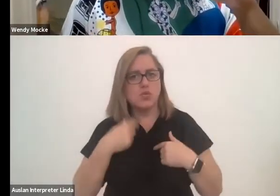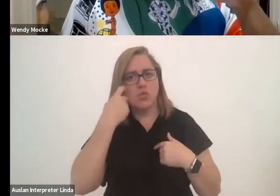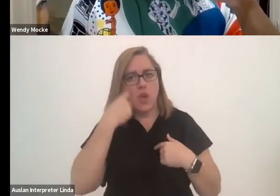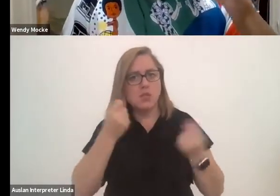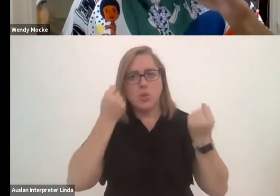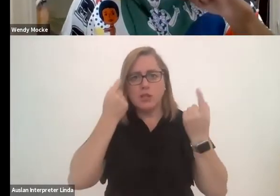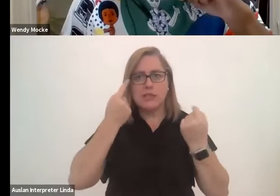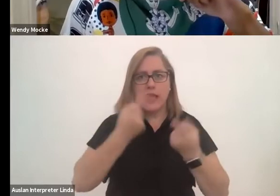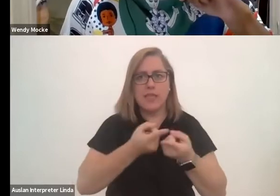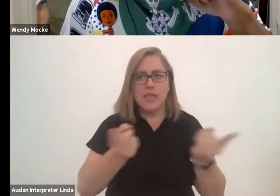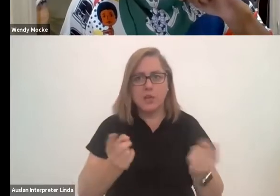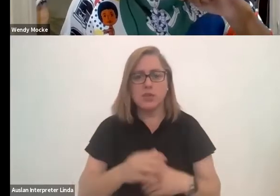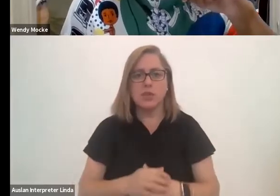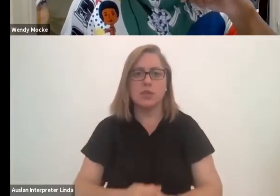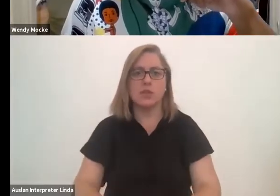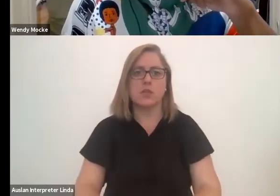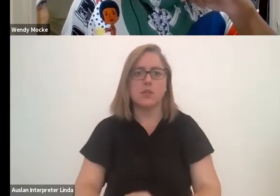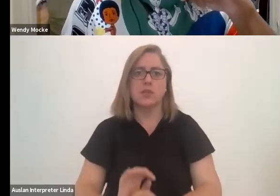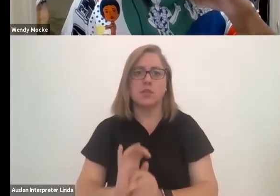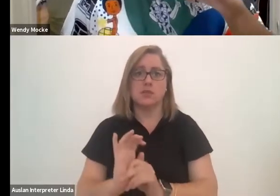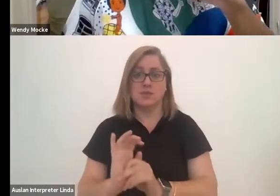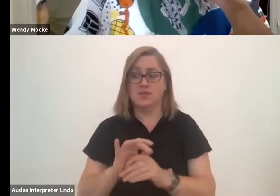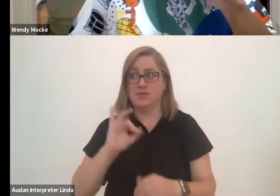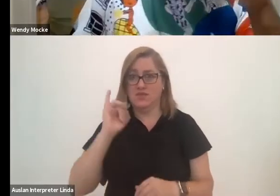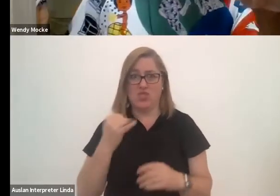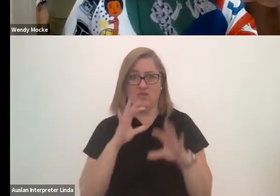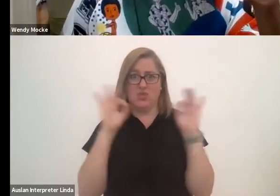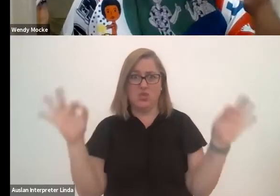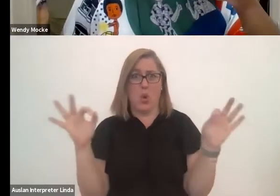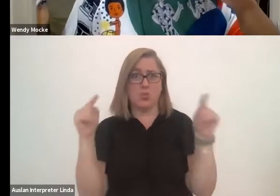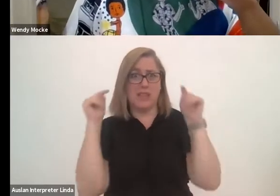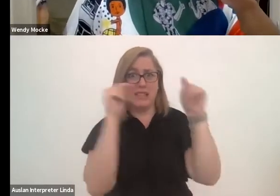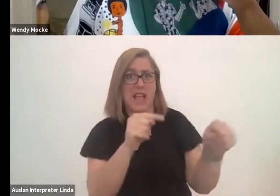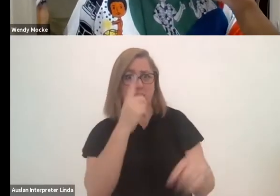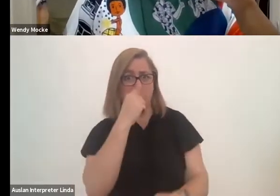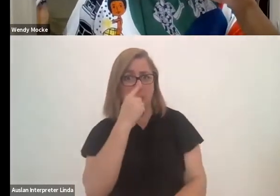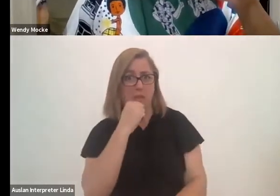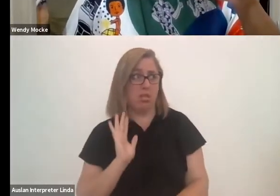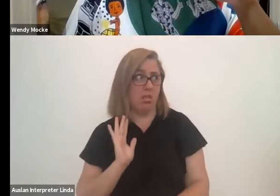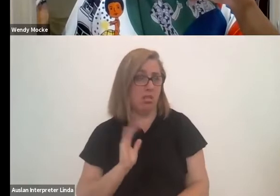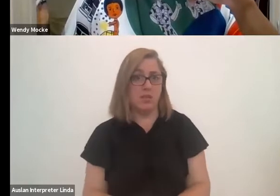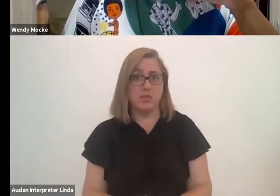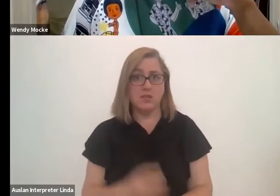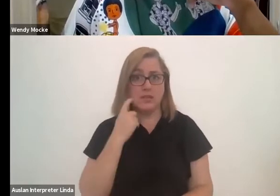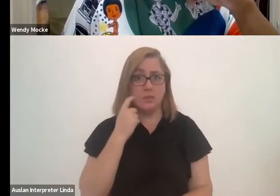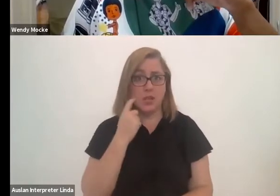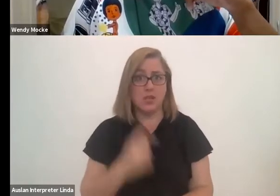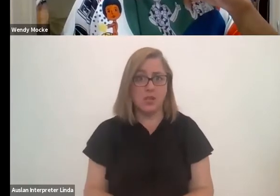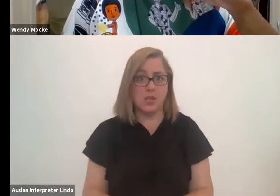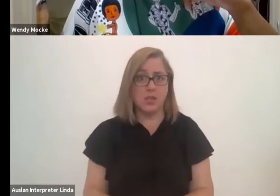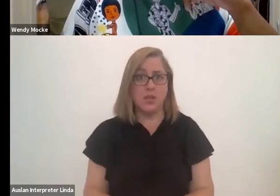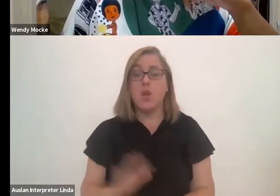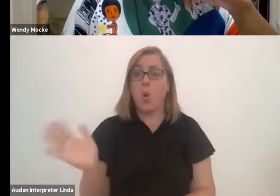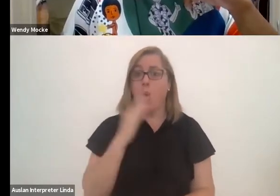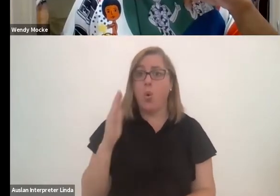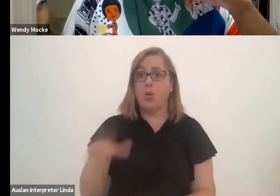I guess that's, sorry. Just don't attack people is my simple. Just don't do it. Just don't. Yeah. We're all grown-ups,